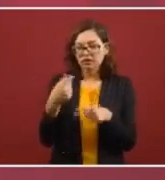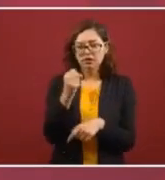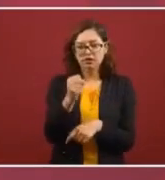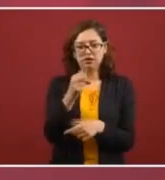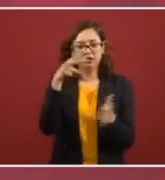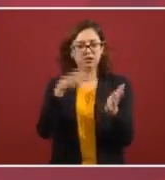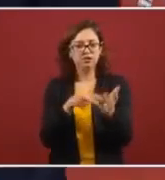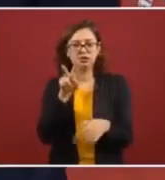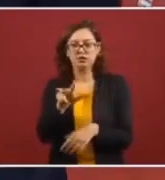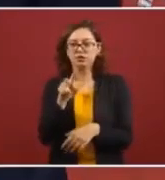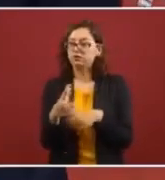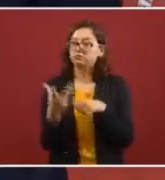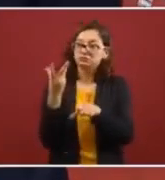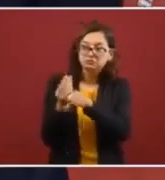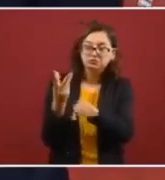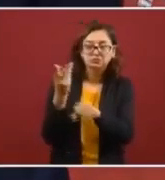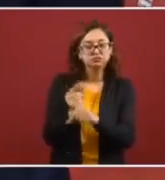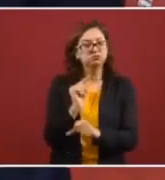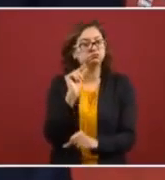in September of